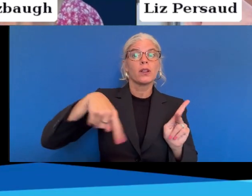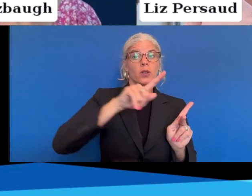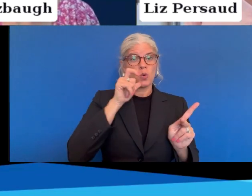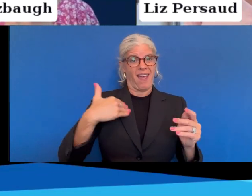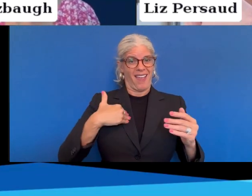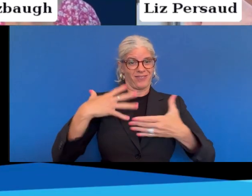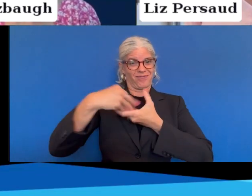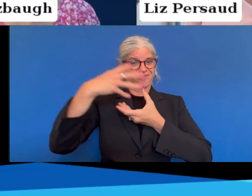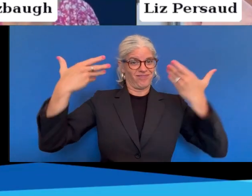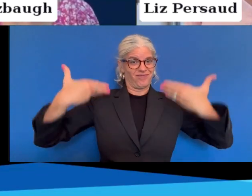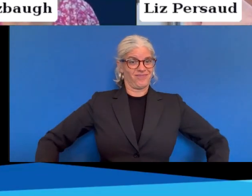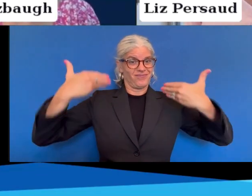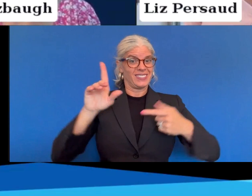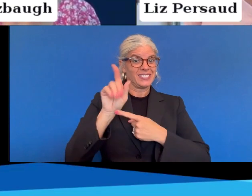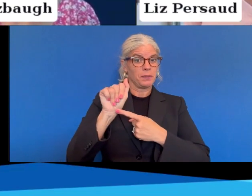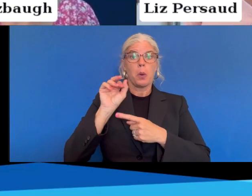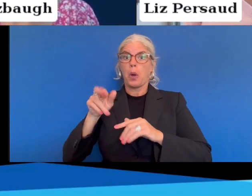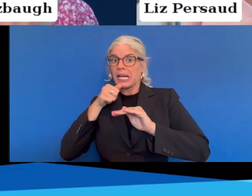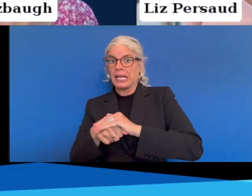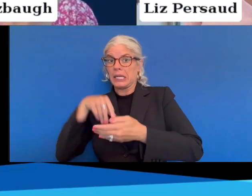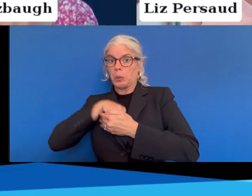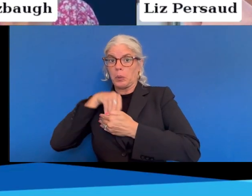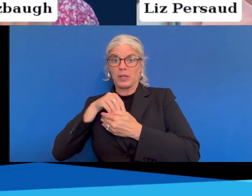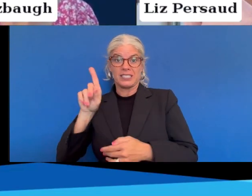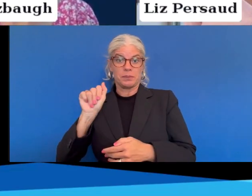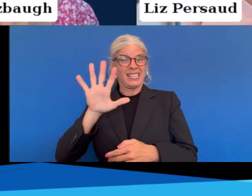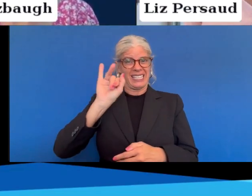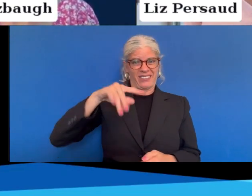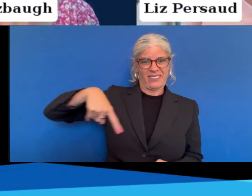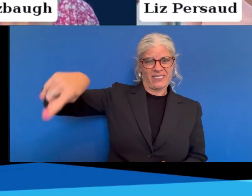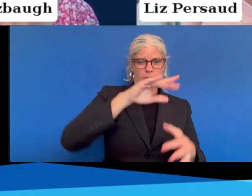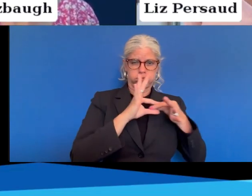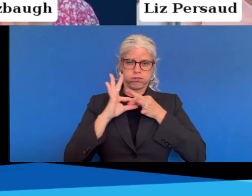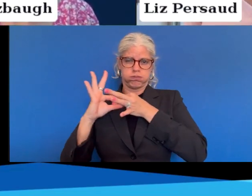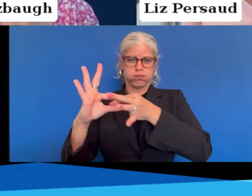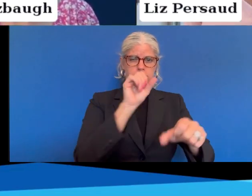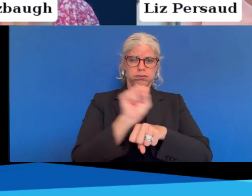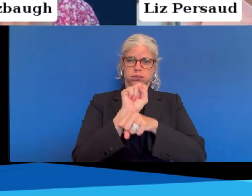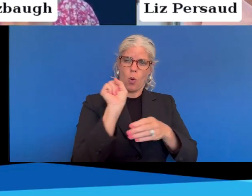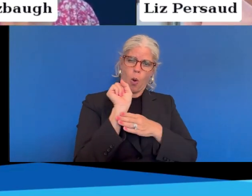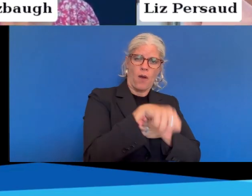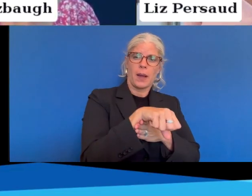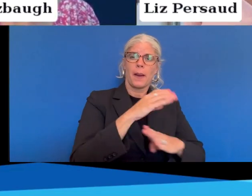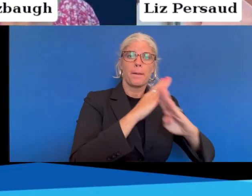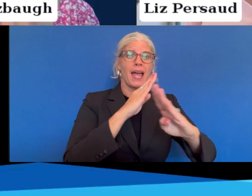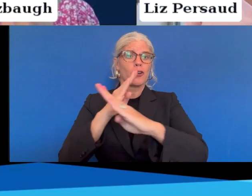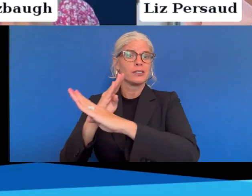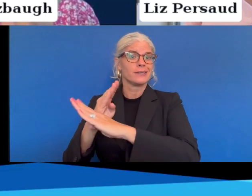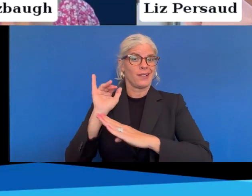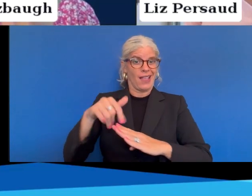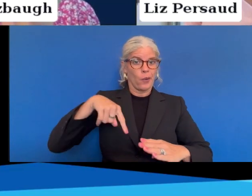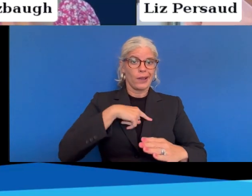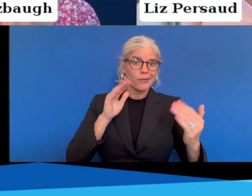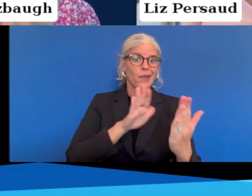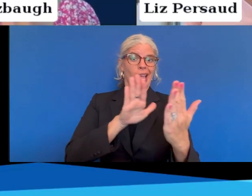advice. I truly believe that people that have visible disabilities or hidden